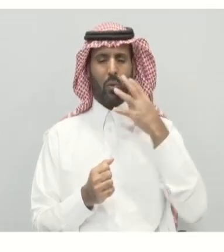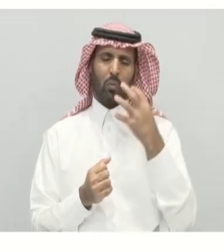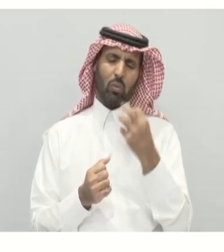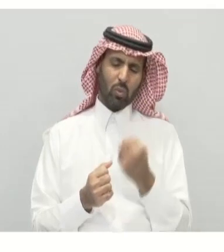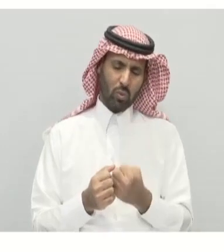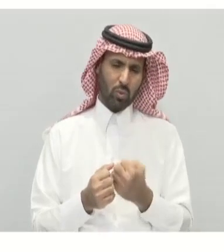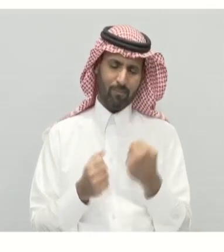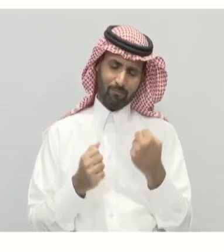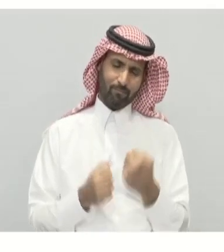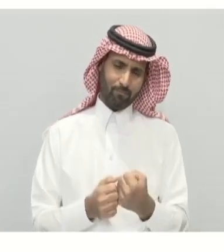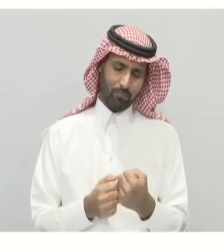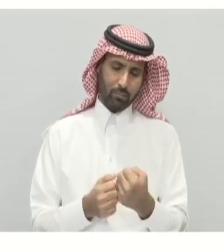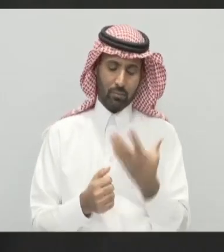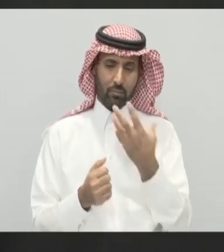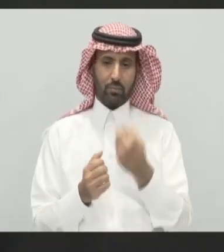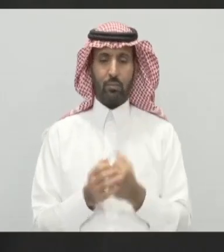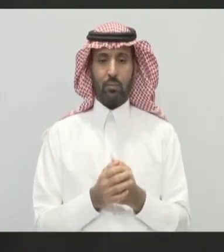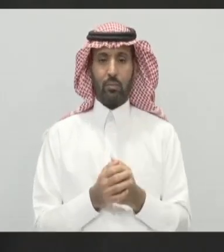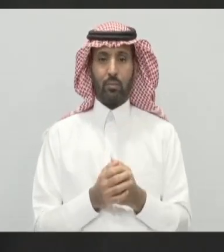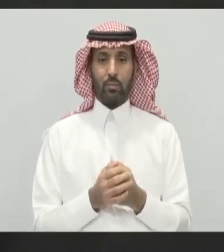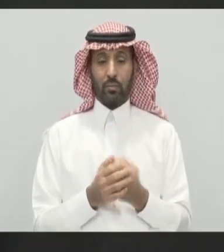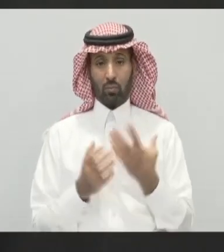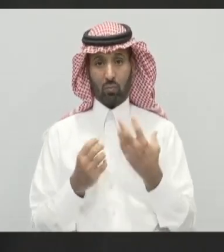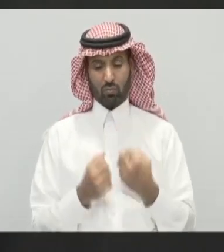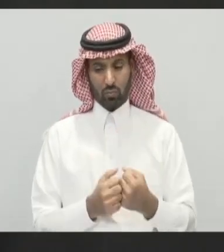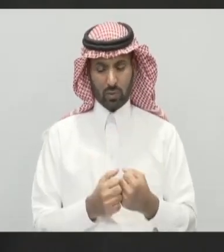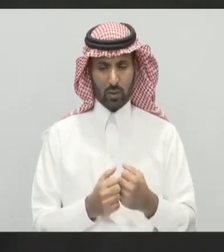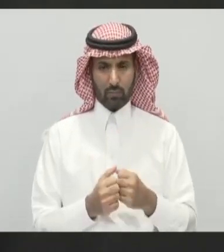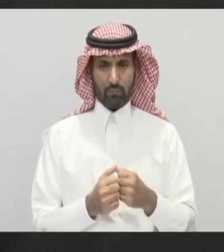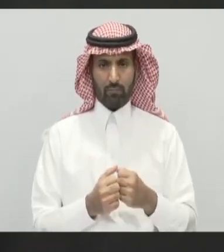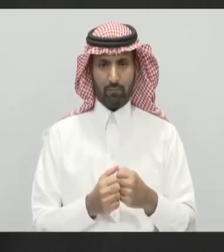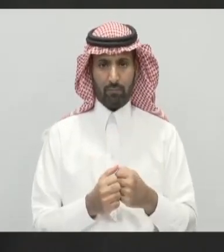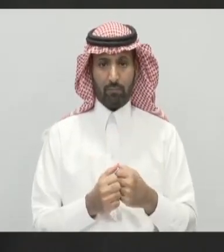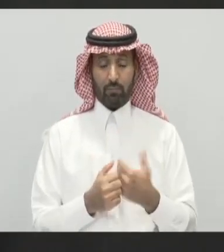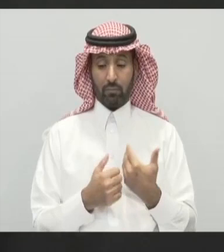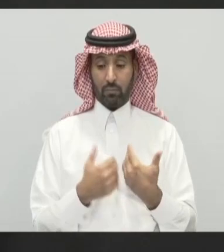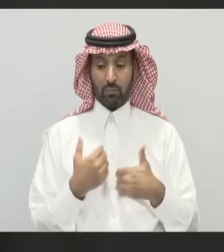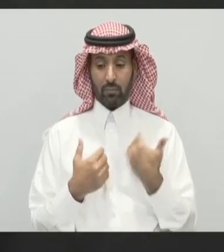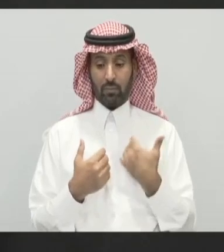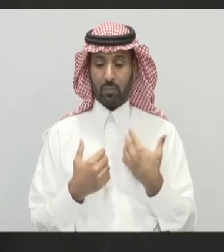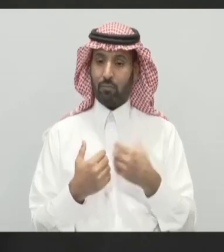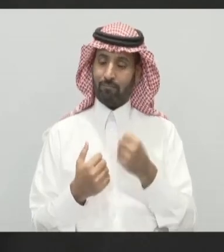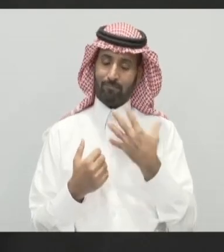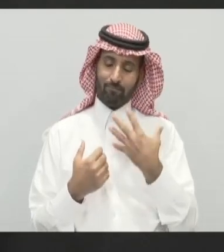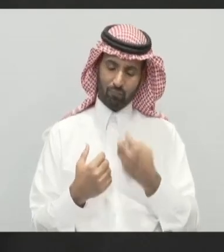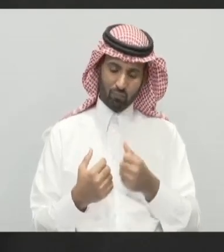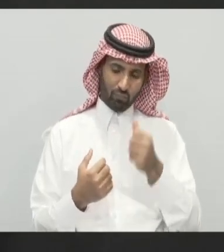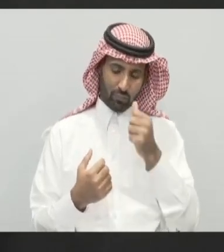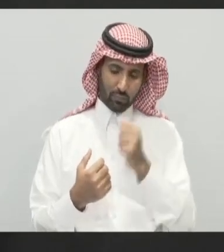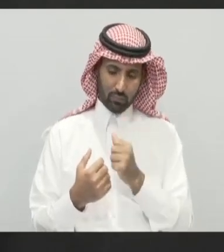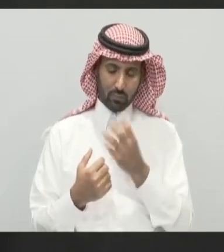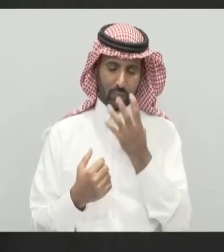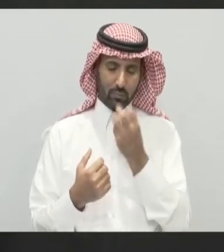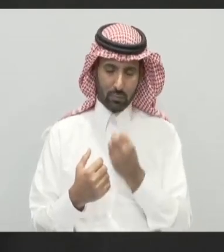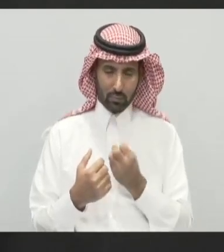say feel down? Is it like down? How does he feel? When you feel down, are you happy? No.